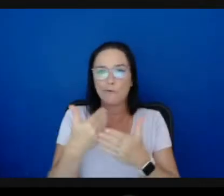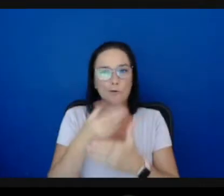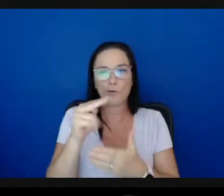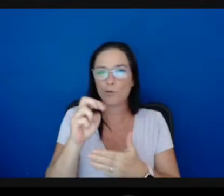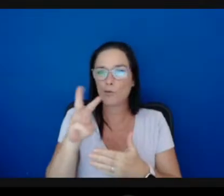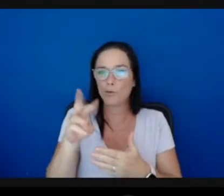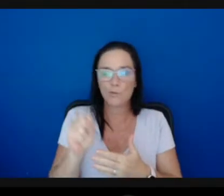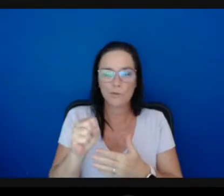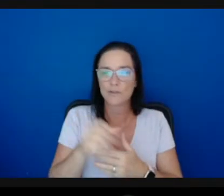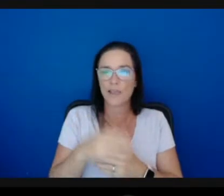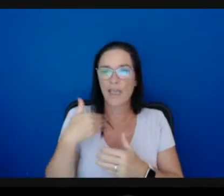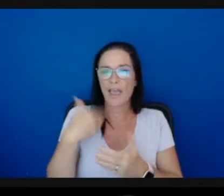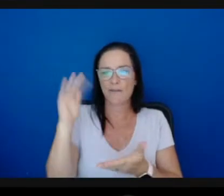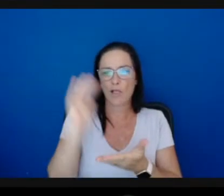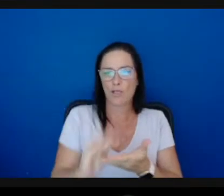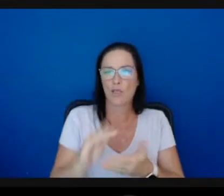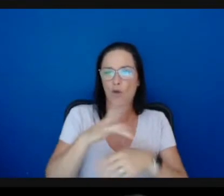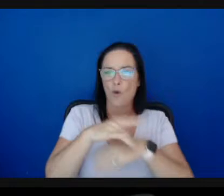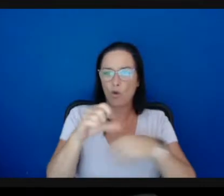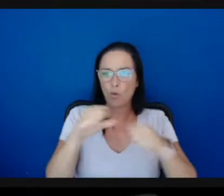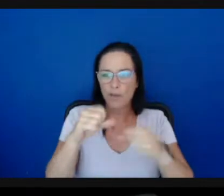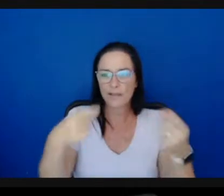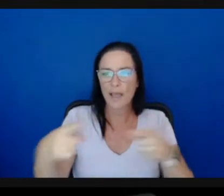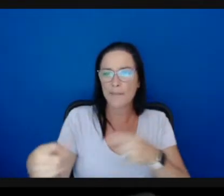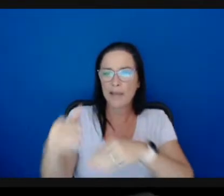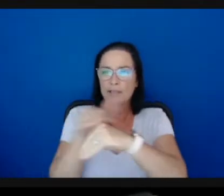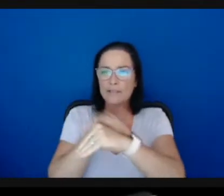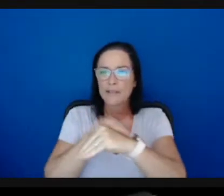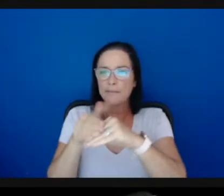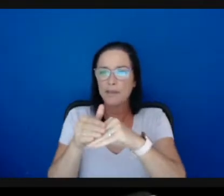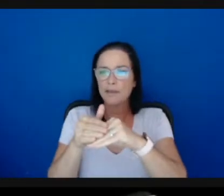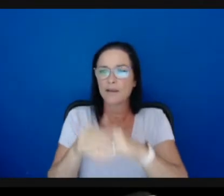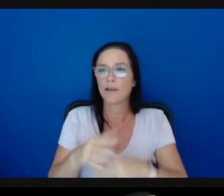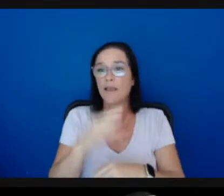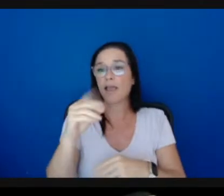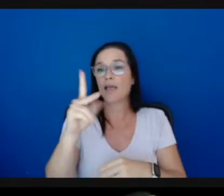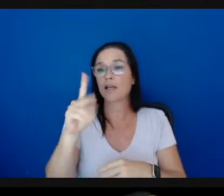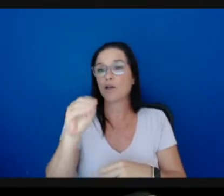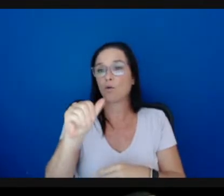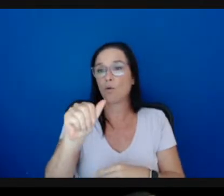of earthquakes at the summit and along the Kauai fault system.